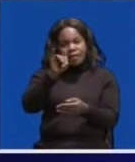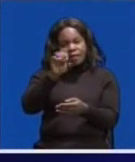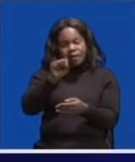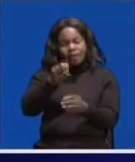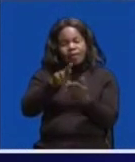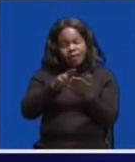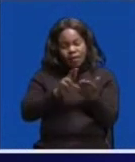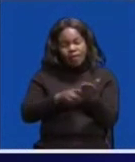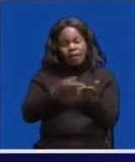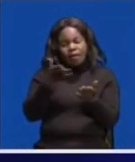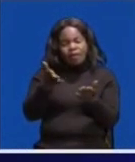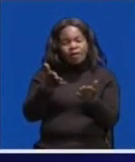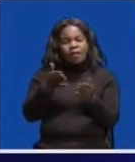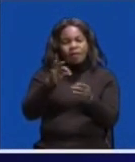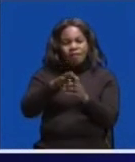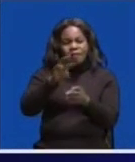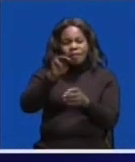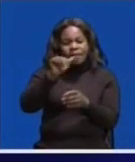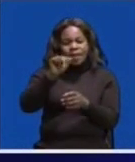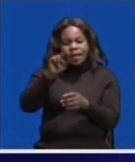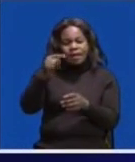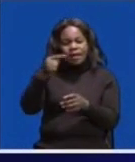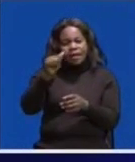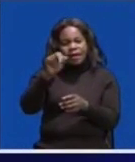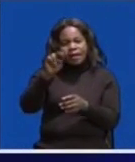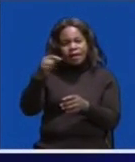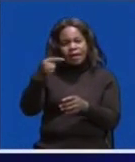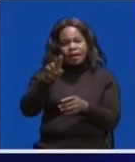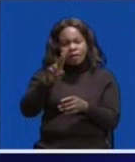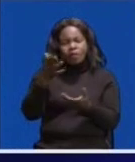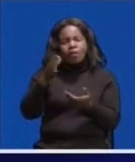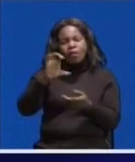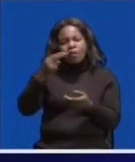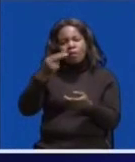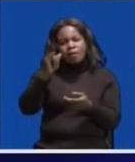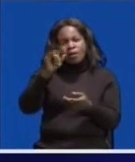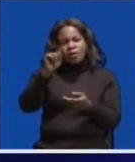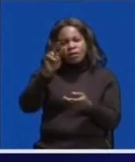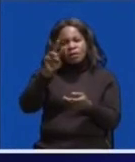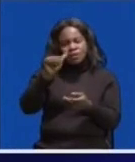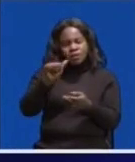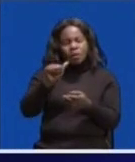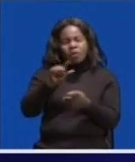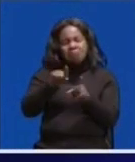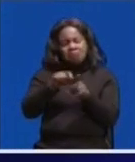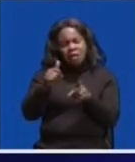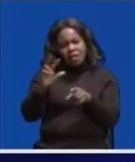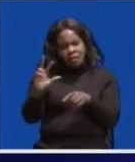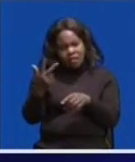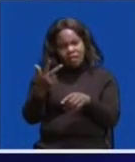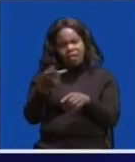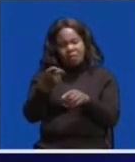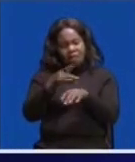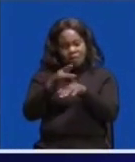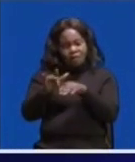in Mangango, Chitwa and Kanavilumbu, which fell vacant after the resignation of UPND